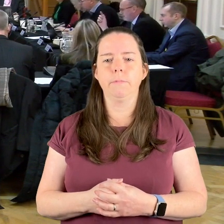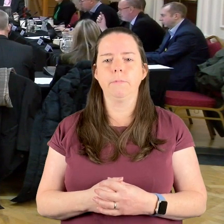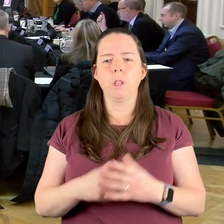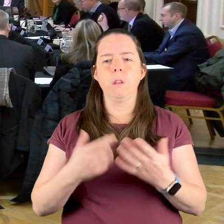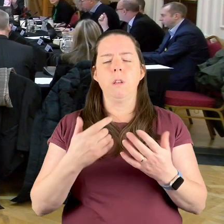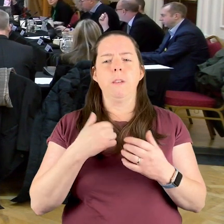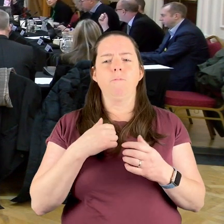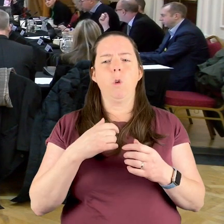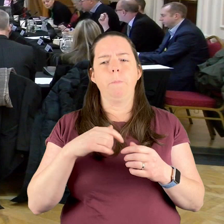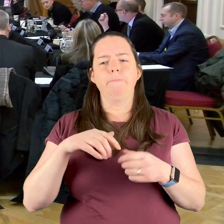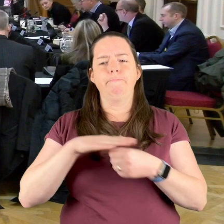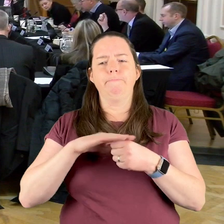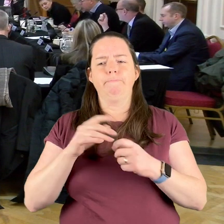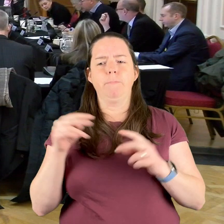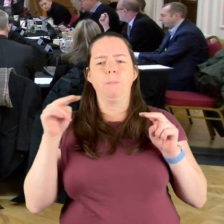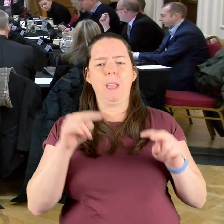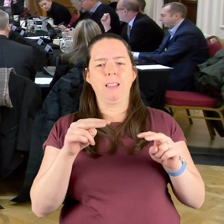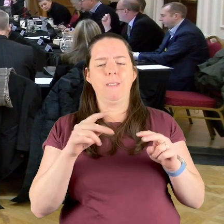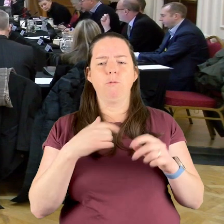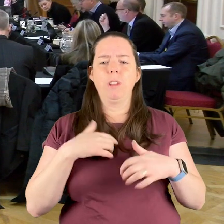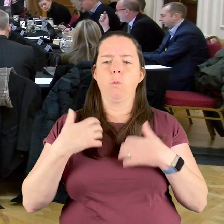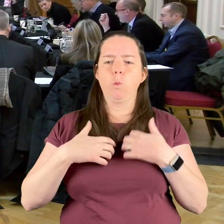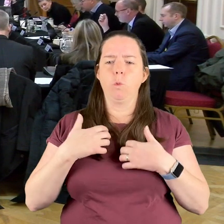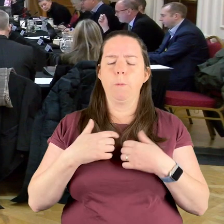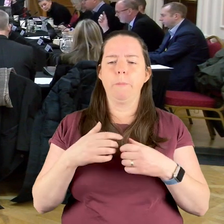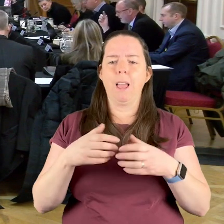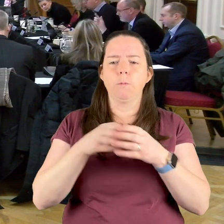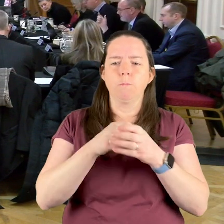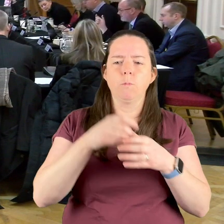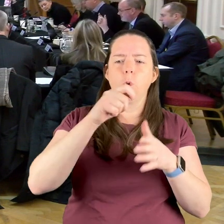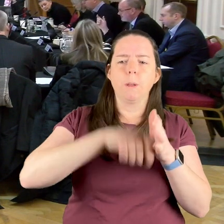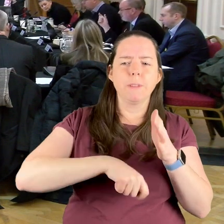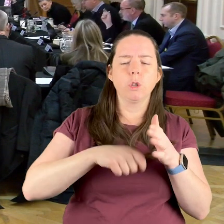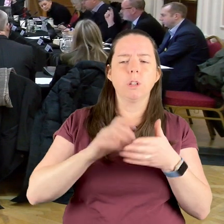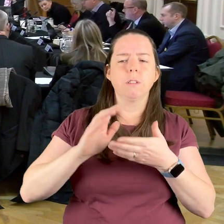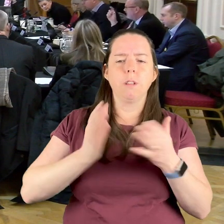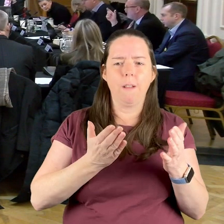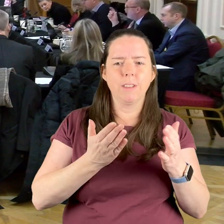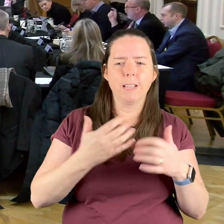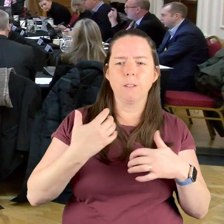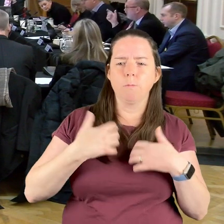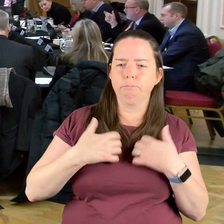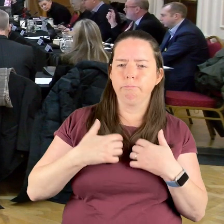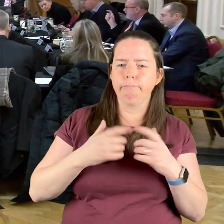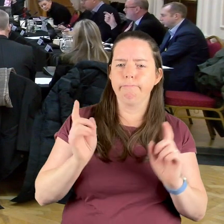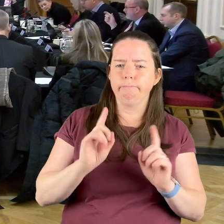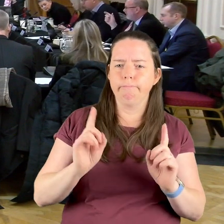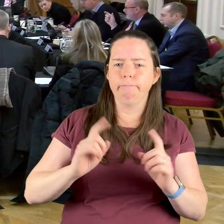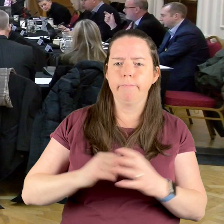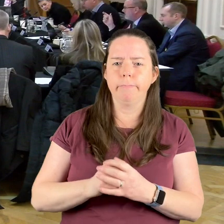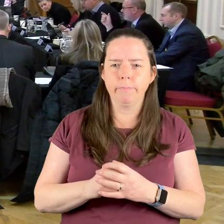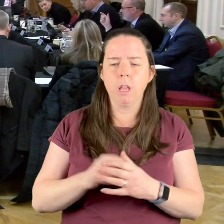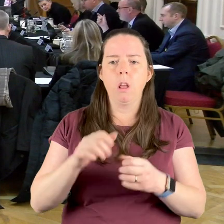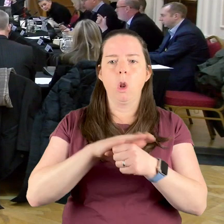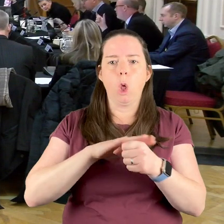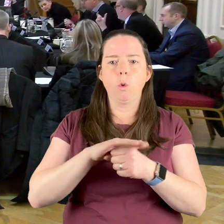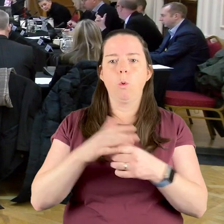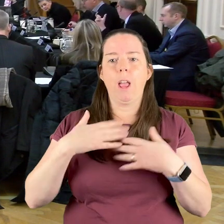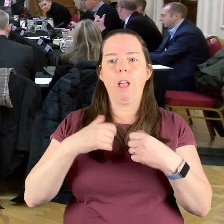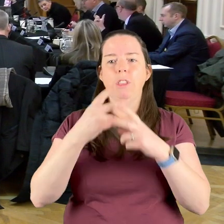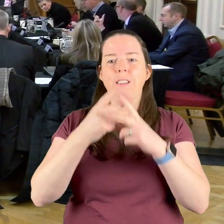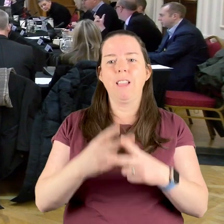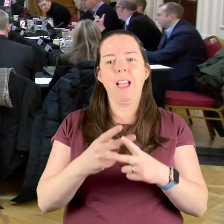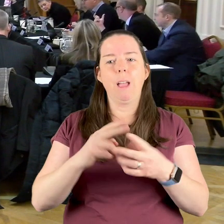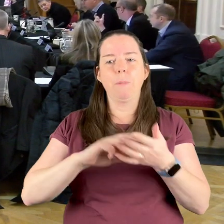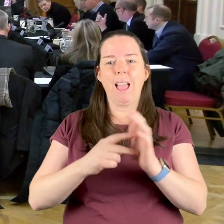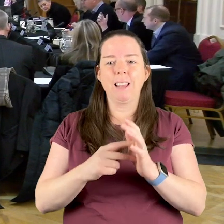Hi, I suppose just from a place perspective as well, that is really interesting about the small commission services, that our local health